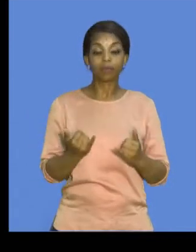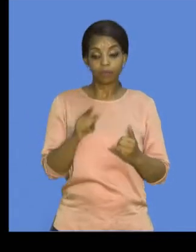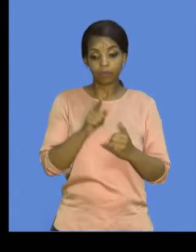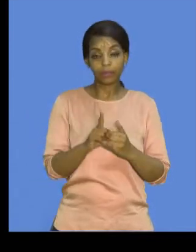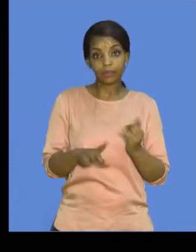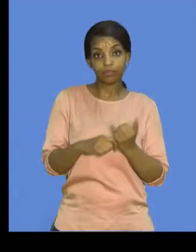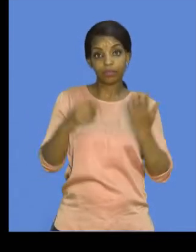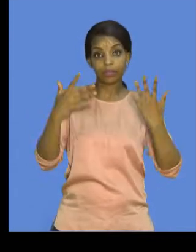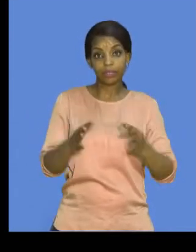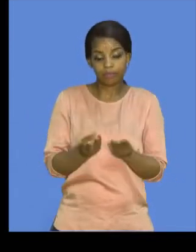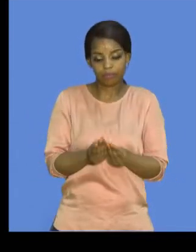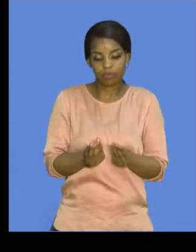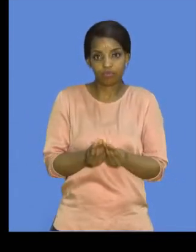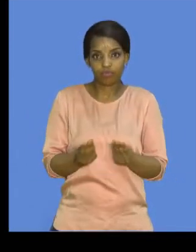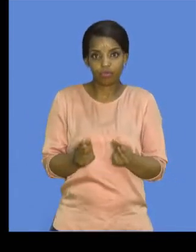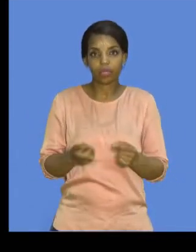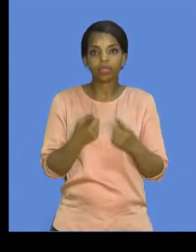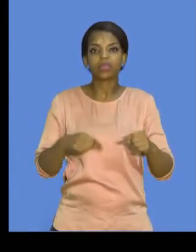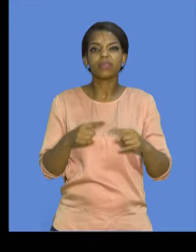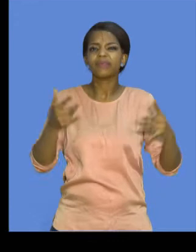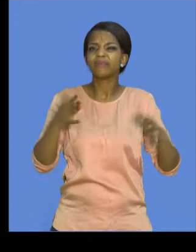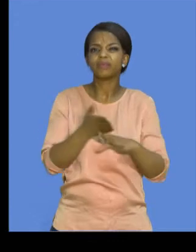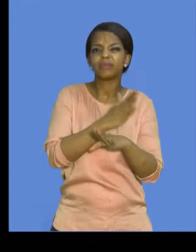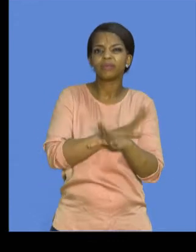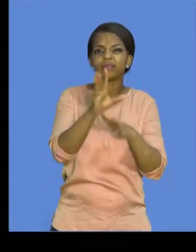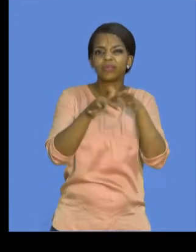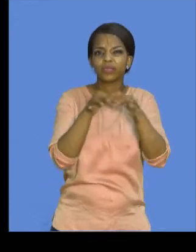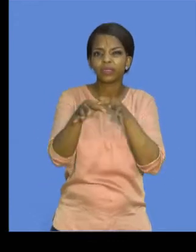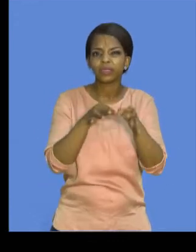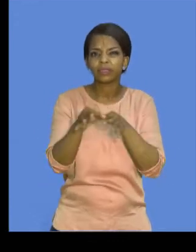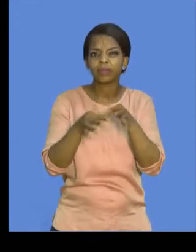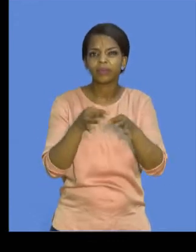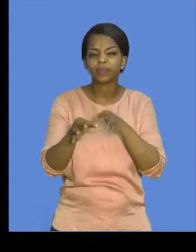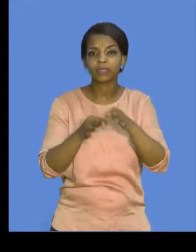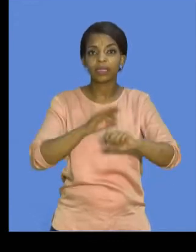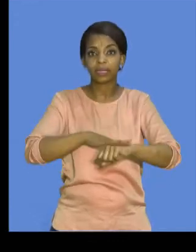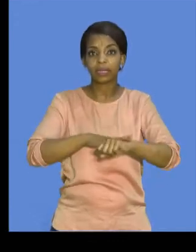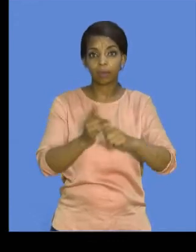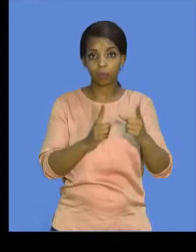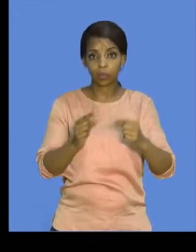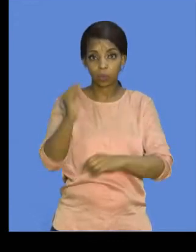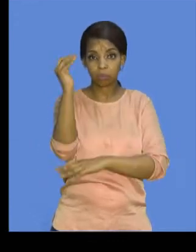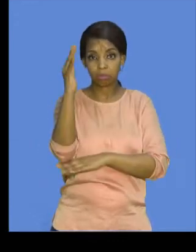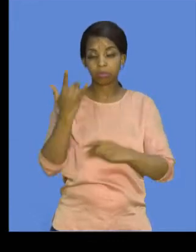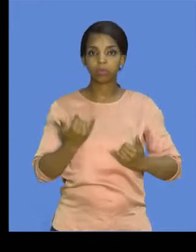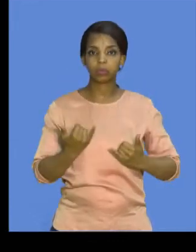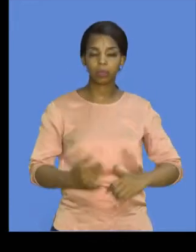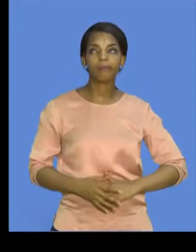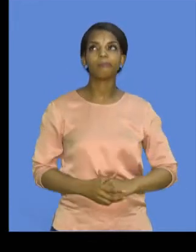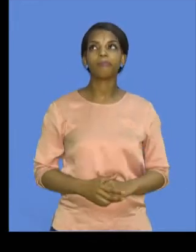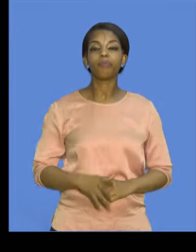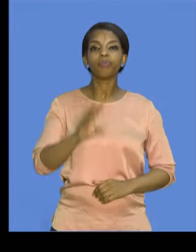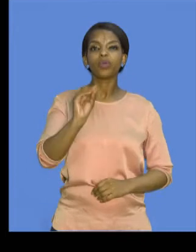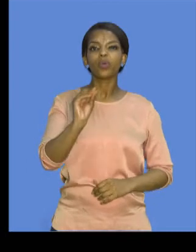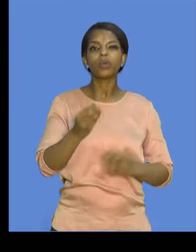material closer to a neutral, as we'll demonstrate during the course of our session today, there's something that is